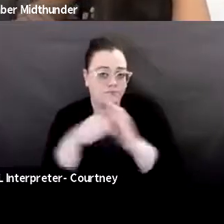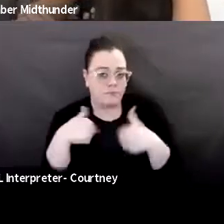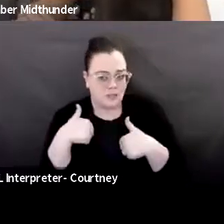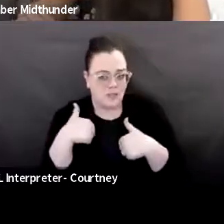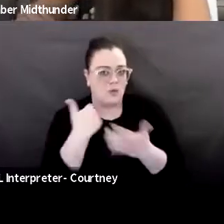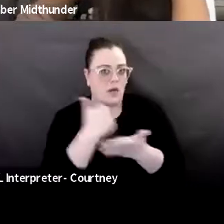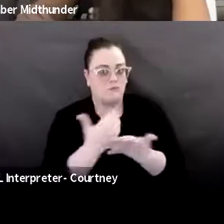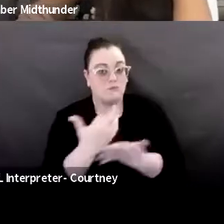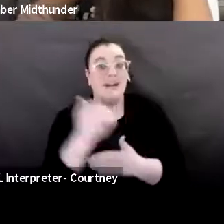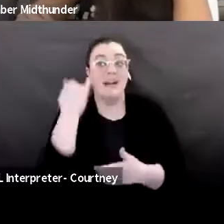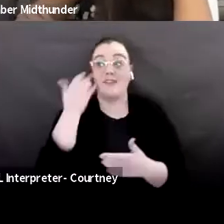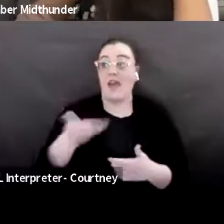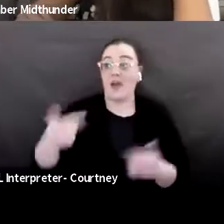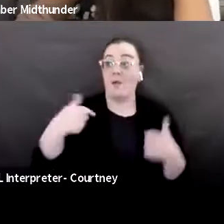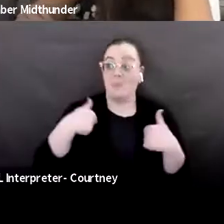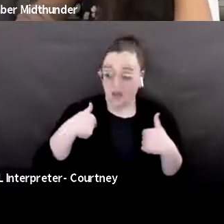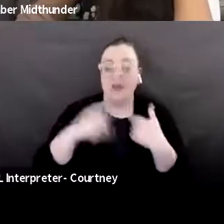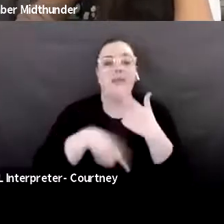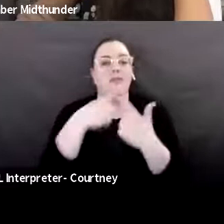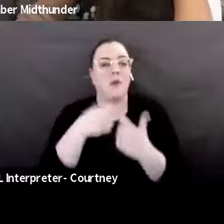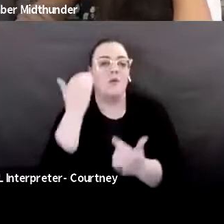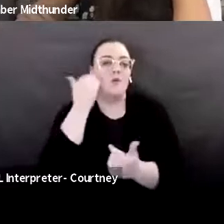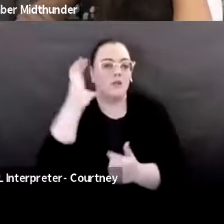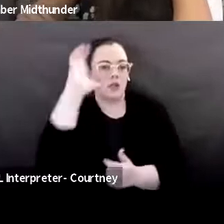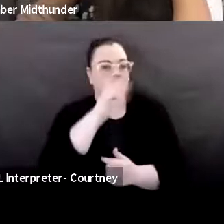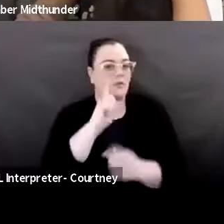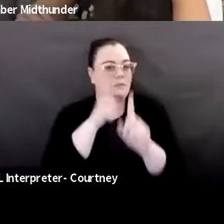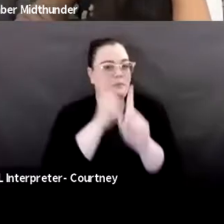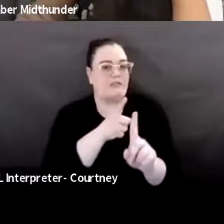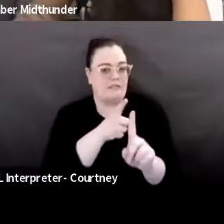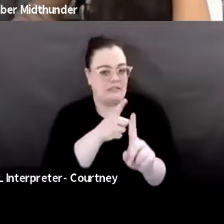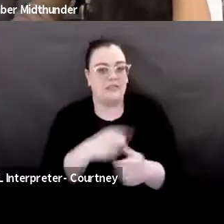they're hiring me, we know that they're looking for something very specific.